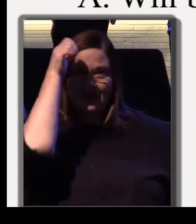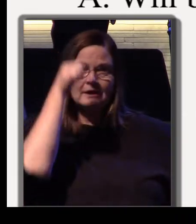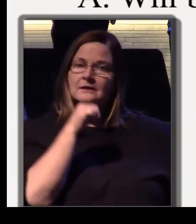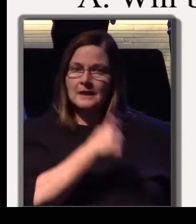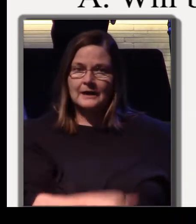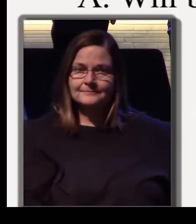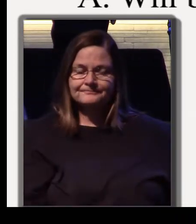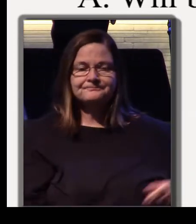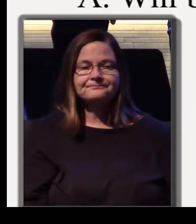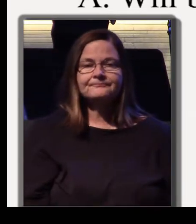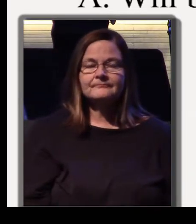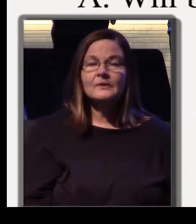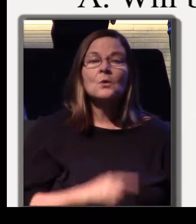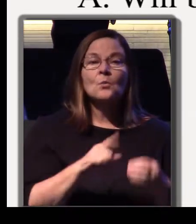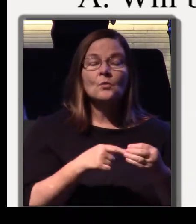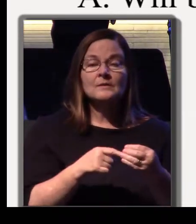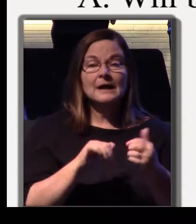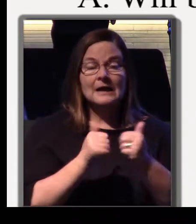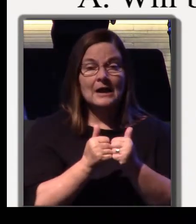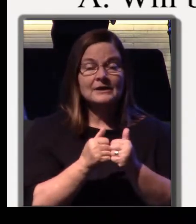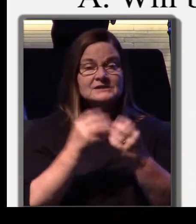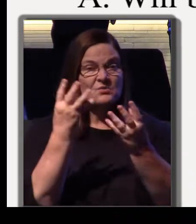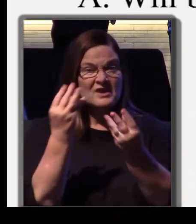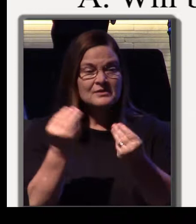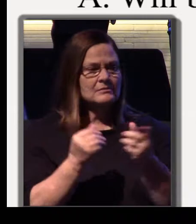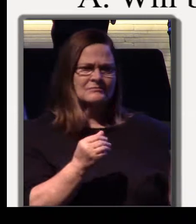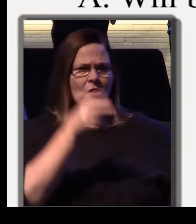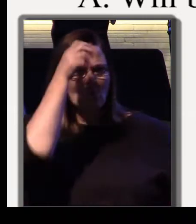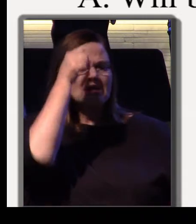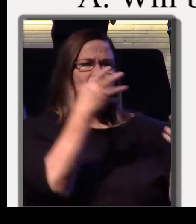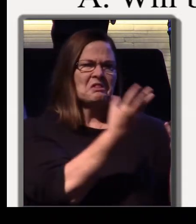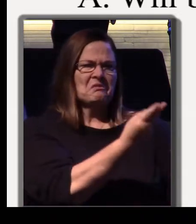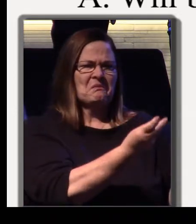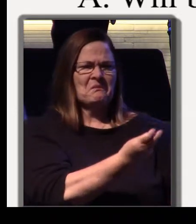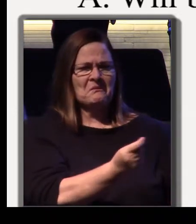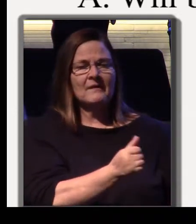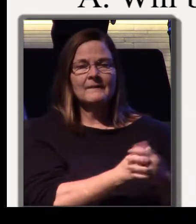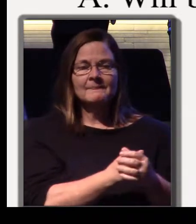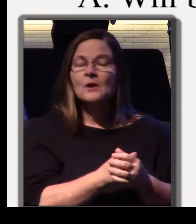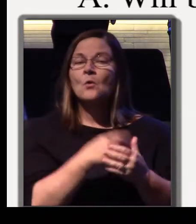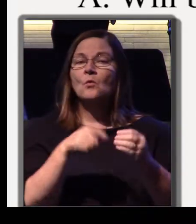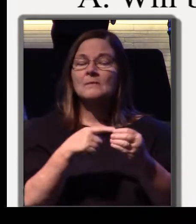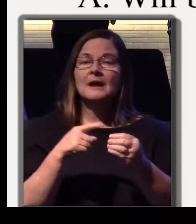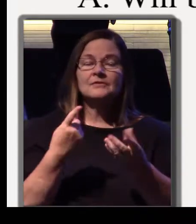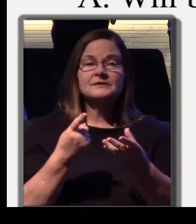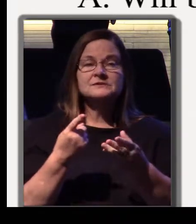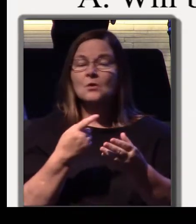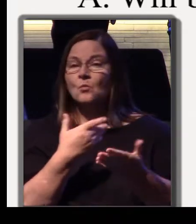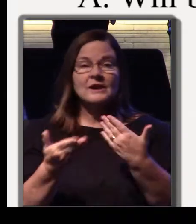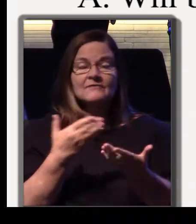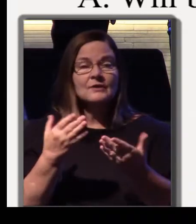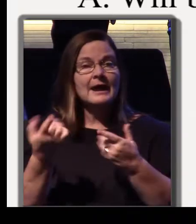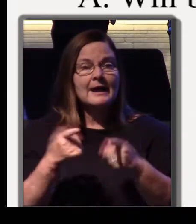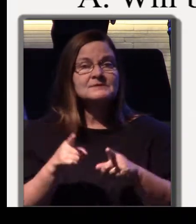3 tells us that he yields its fruit in a season, because it's not the wicked. The wicked don't yield their fruit in a season. What about how he doesn't wither?